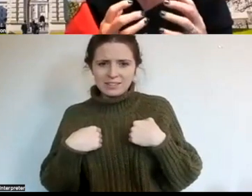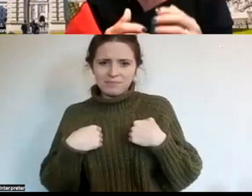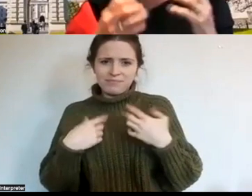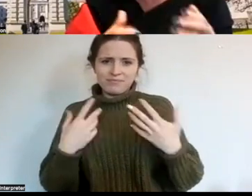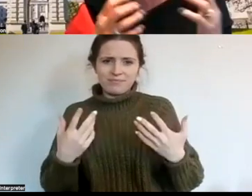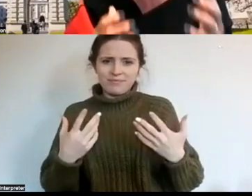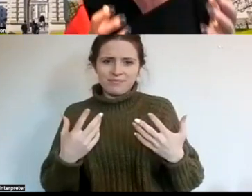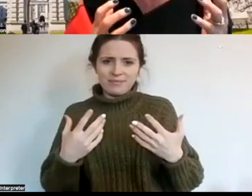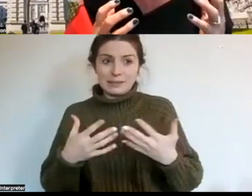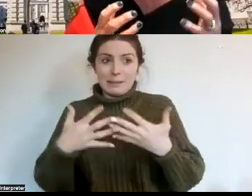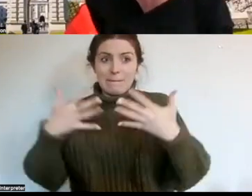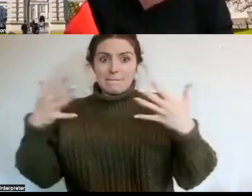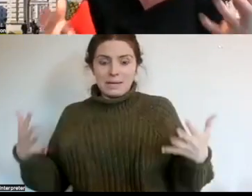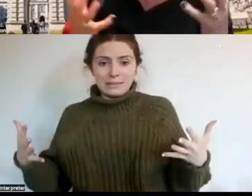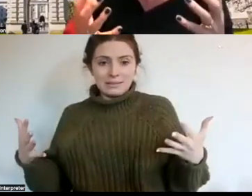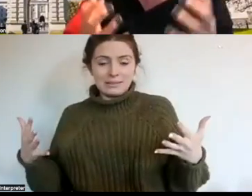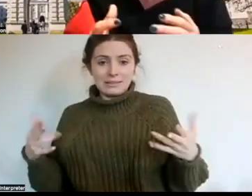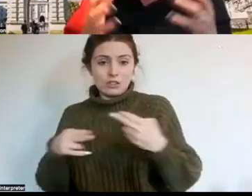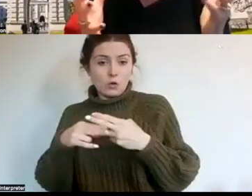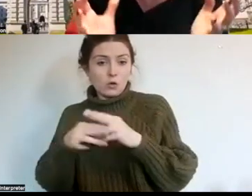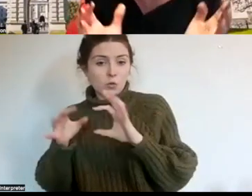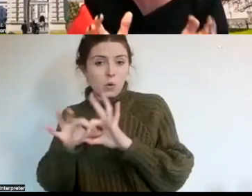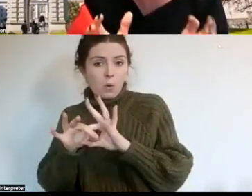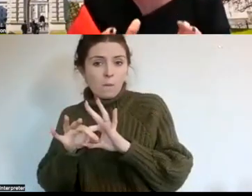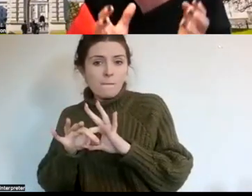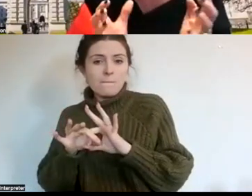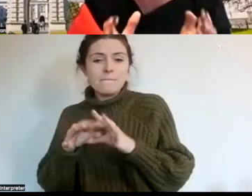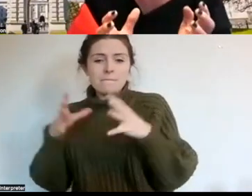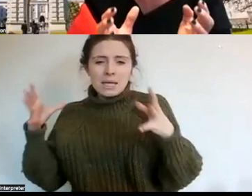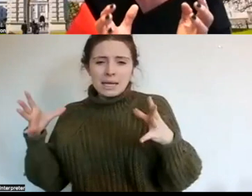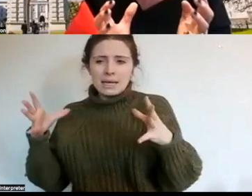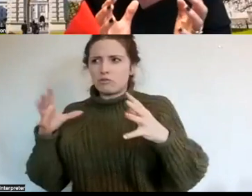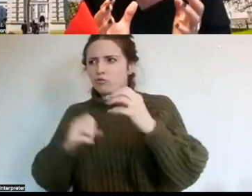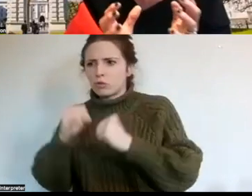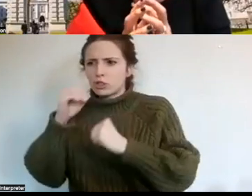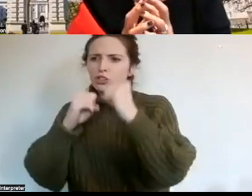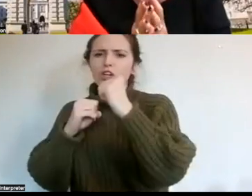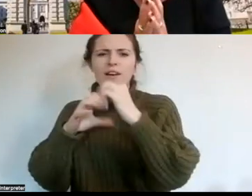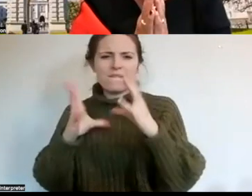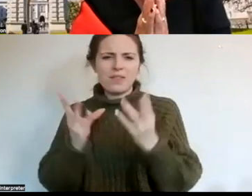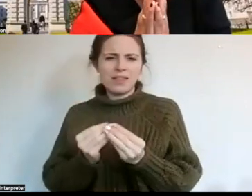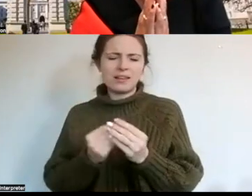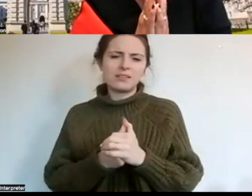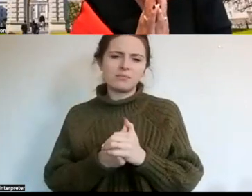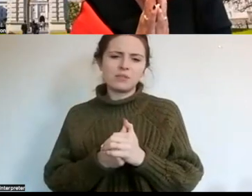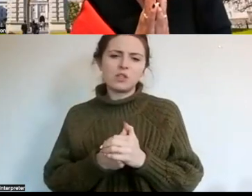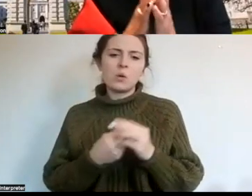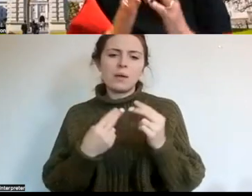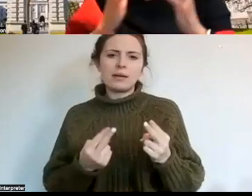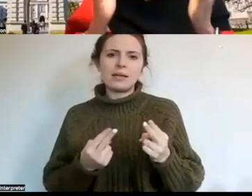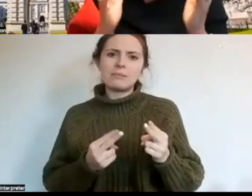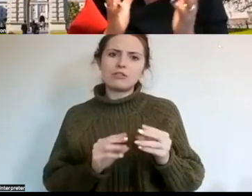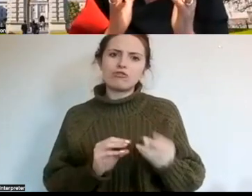congregated settings I've ever worked with in terms of size and structure, etc. So we do need to be much more